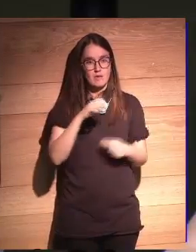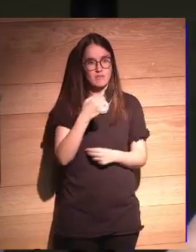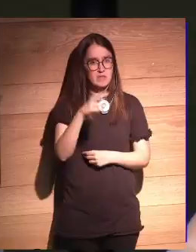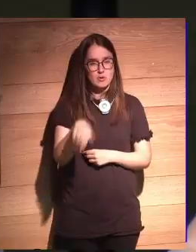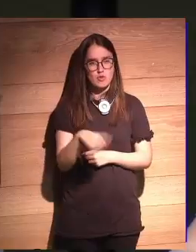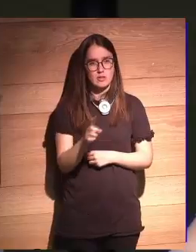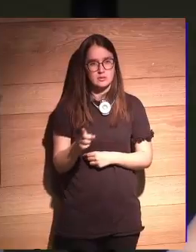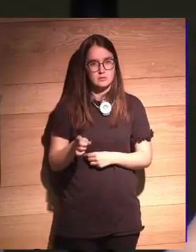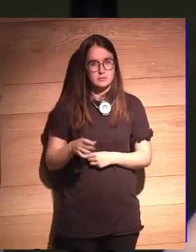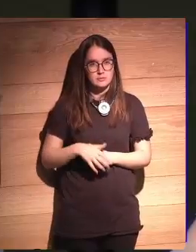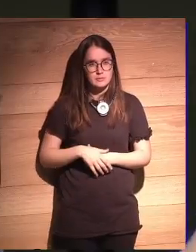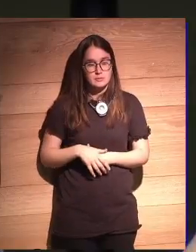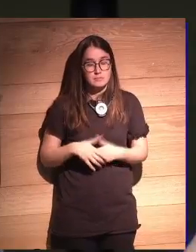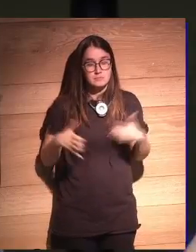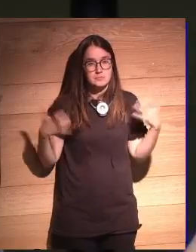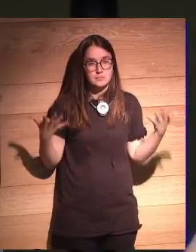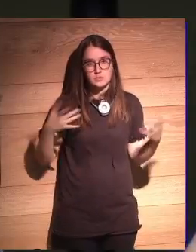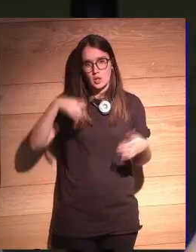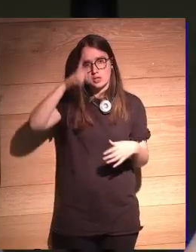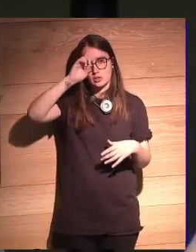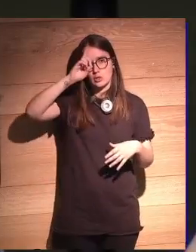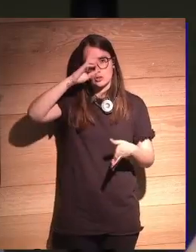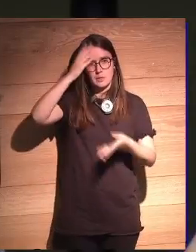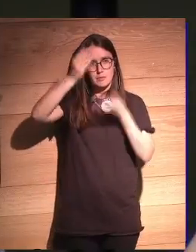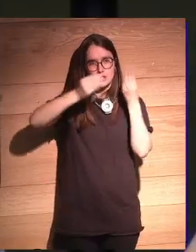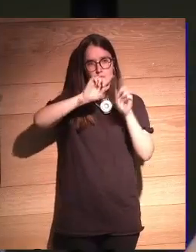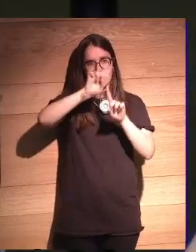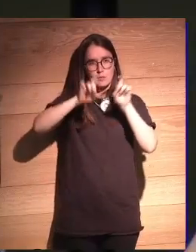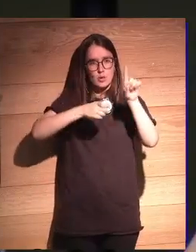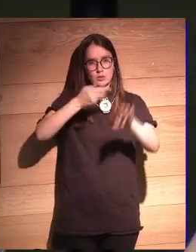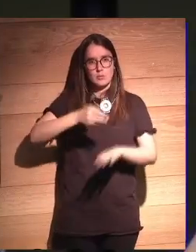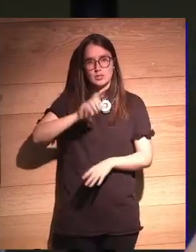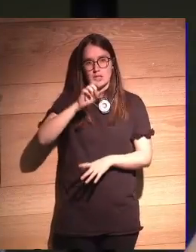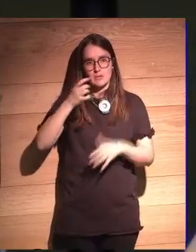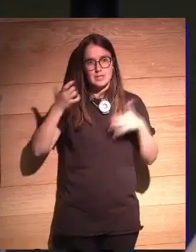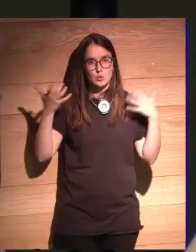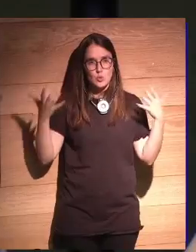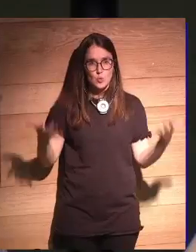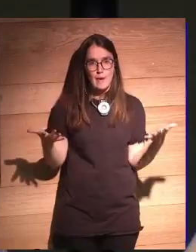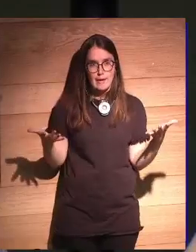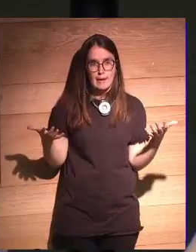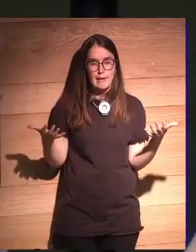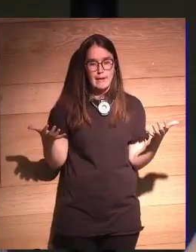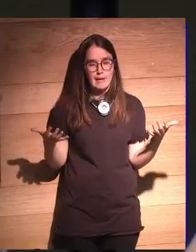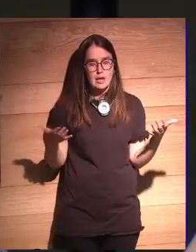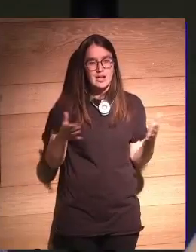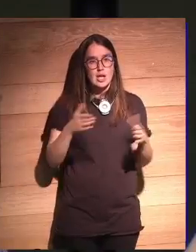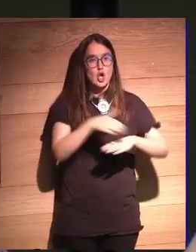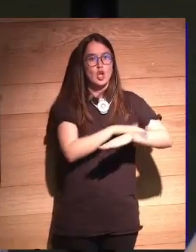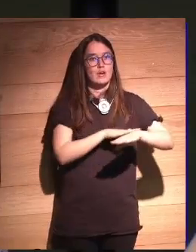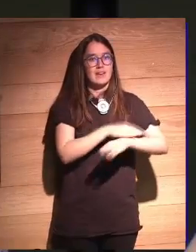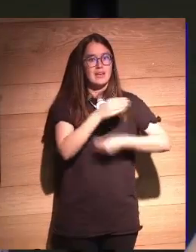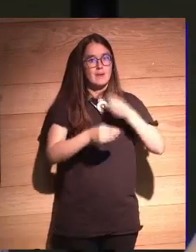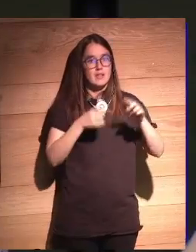So I don't know. I mean, I think the bigger question is how states are going to try to democratize